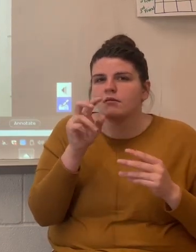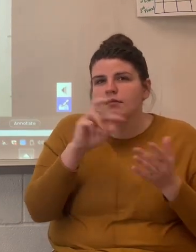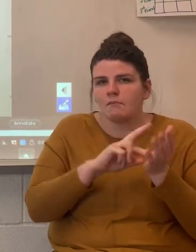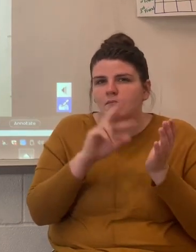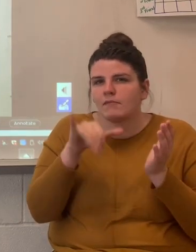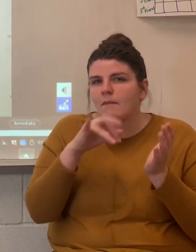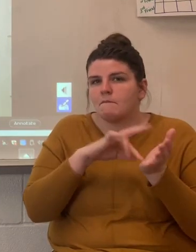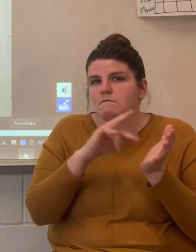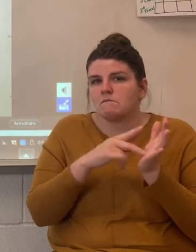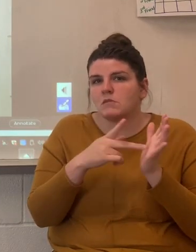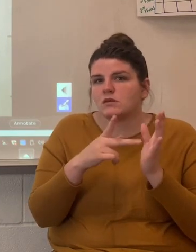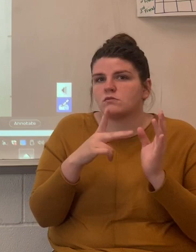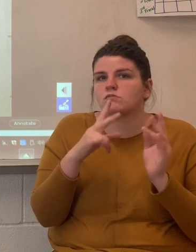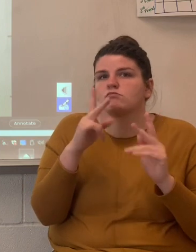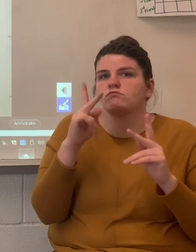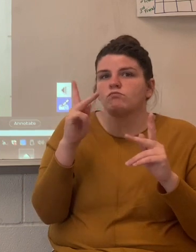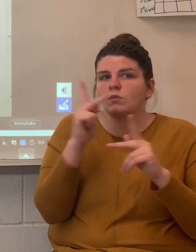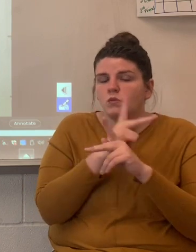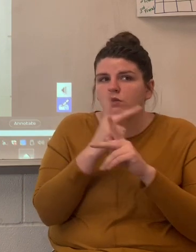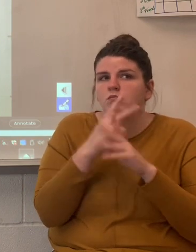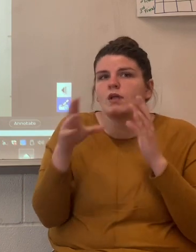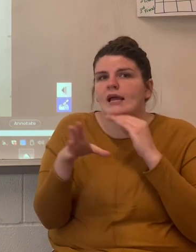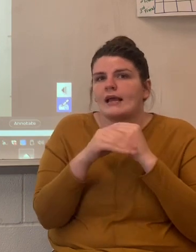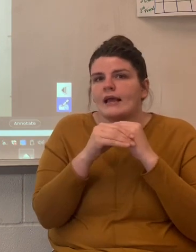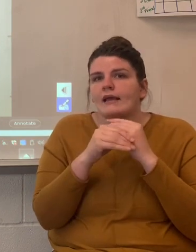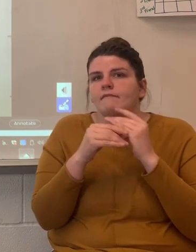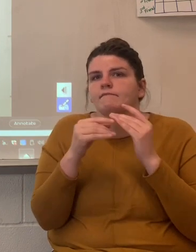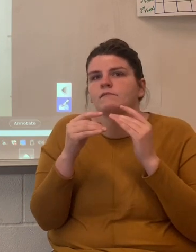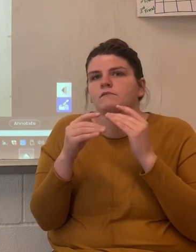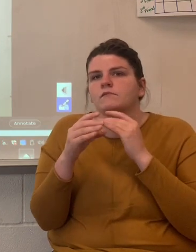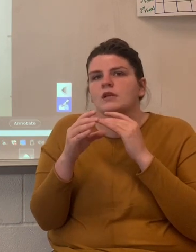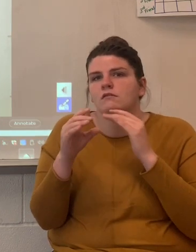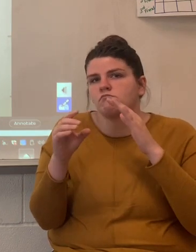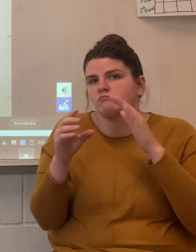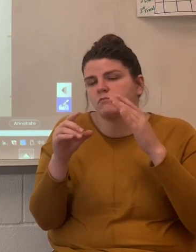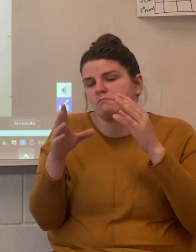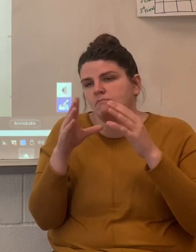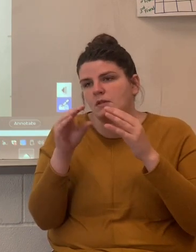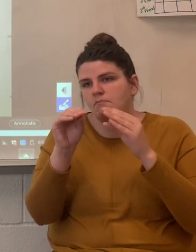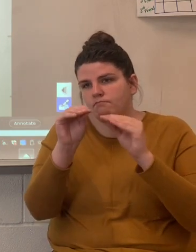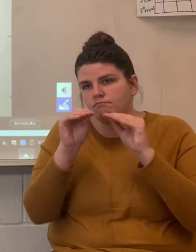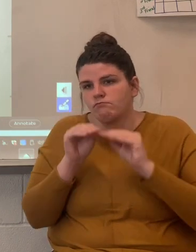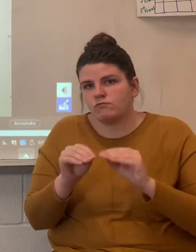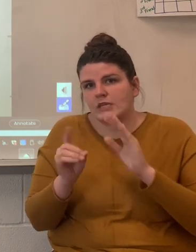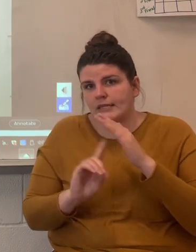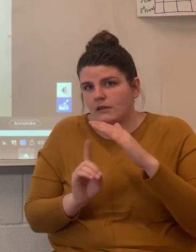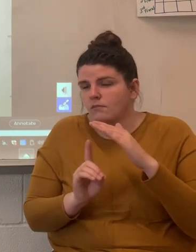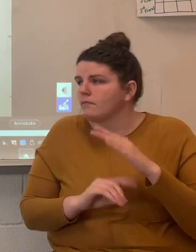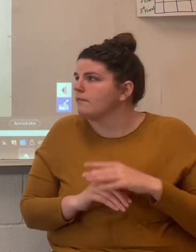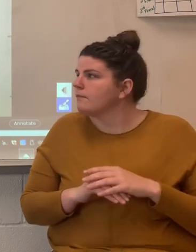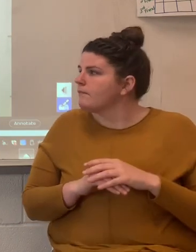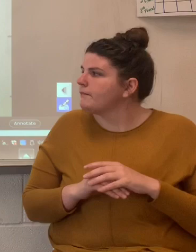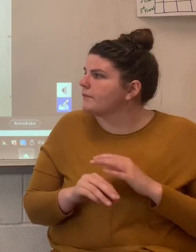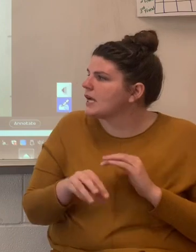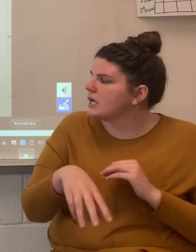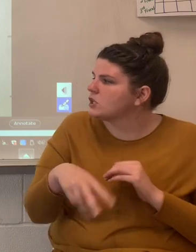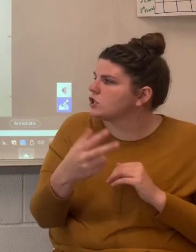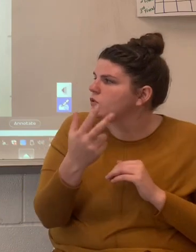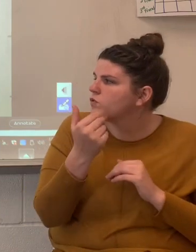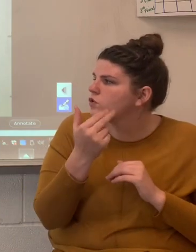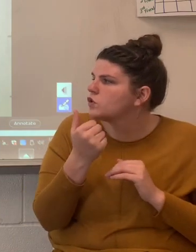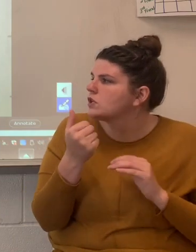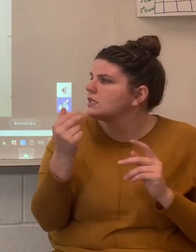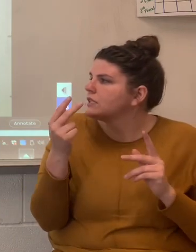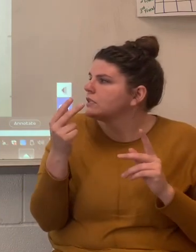have 13. 6 times 7 over 1. 13 times